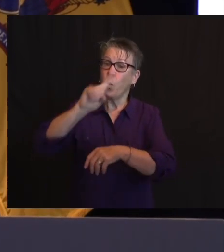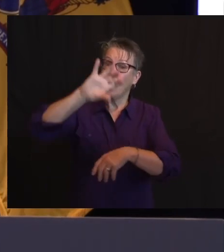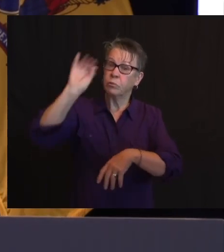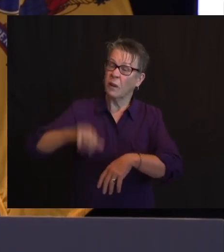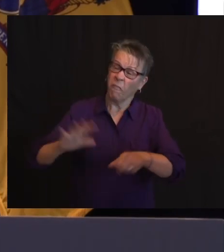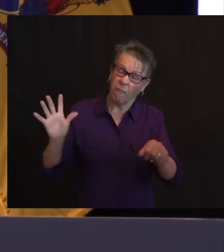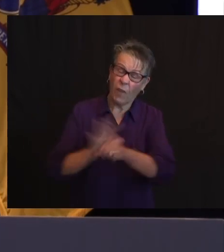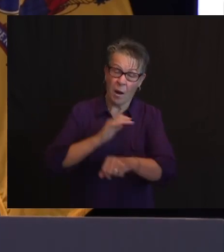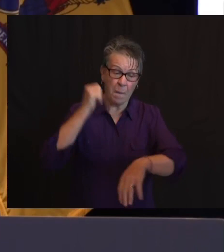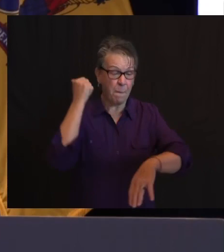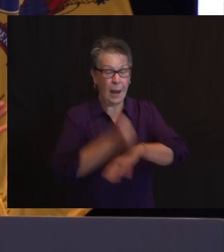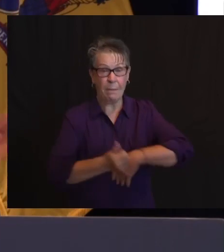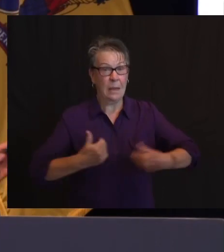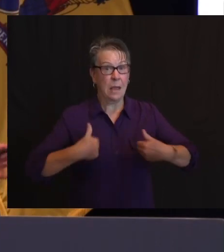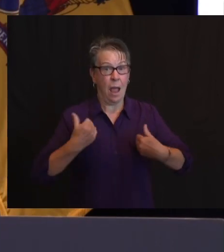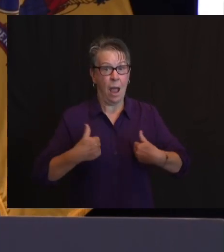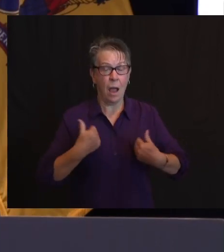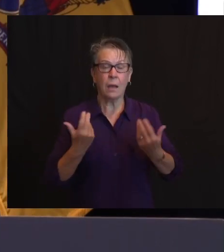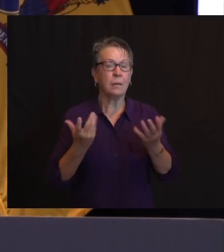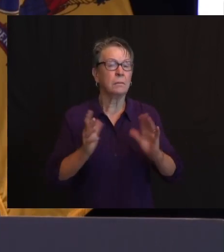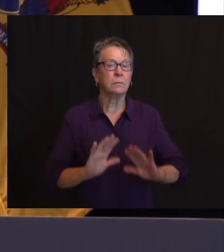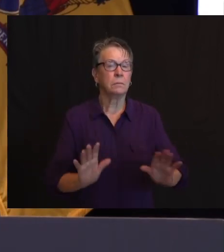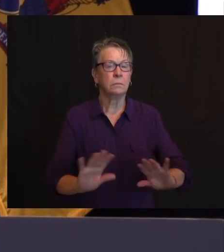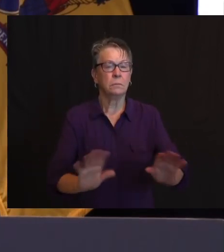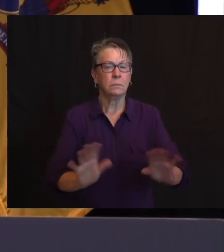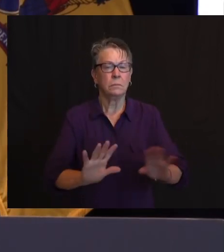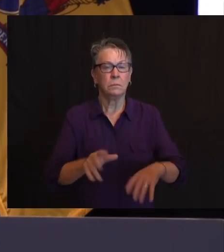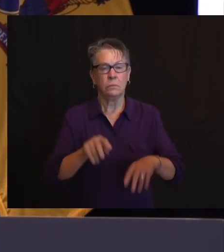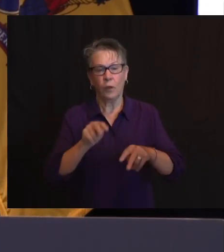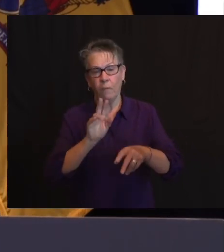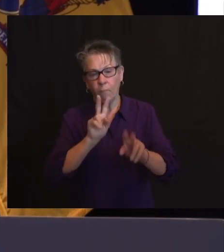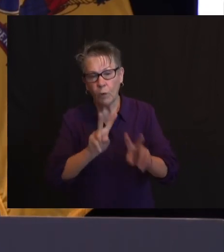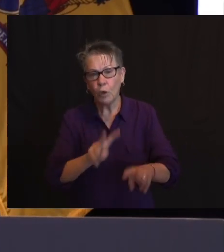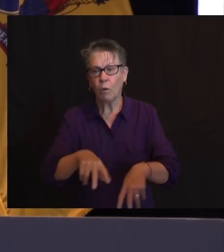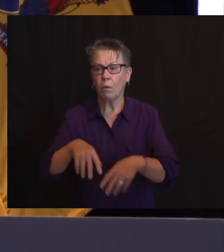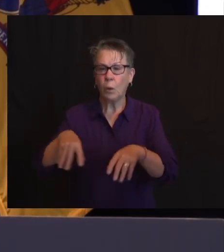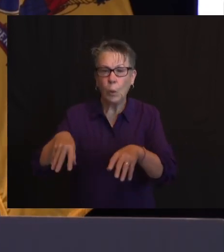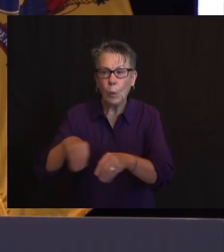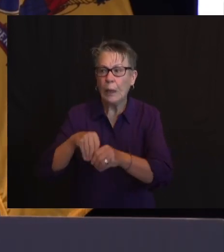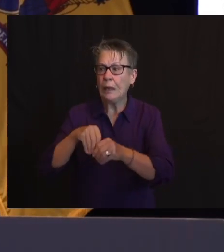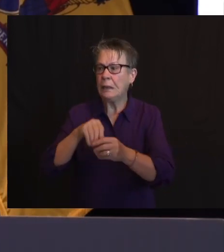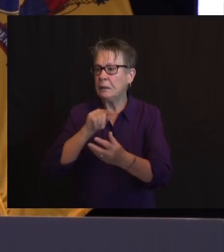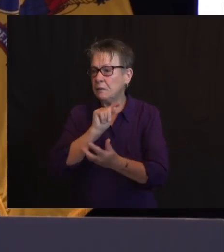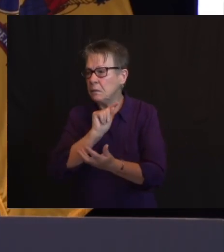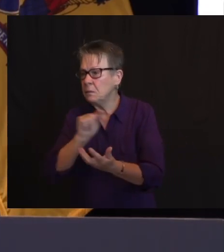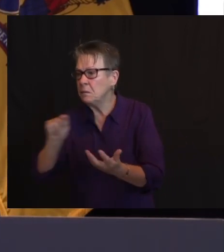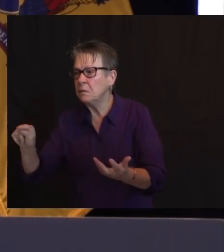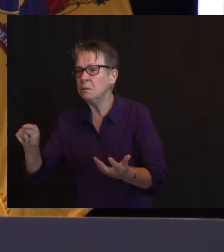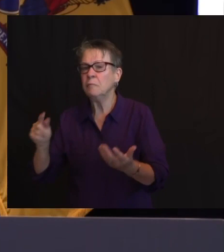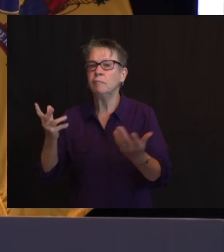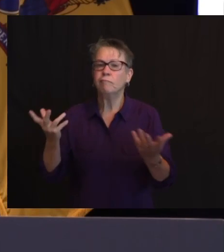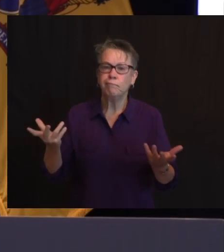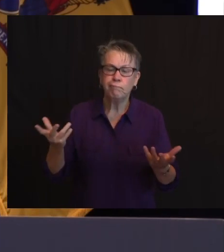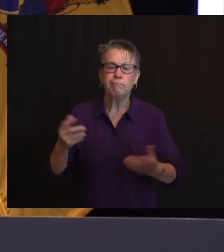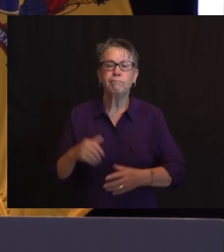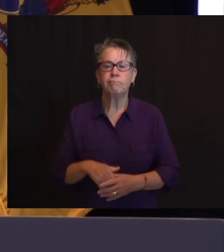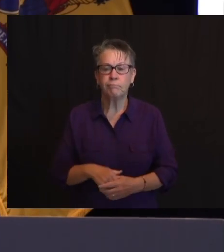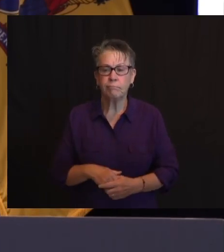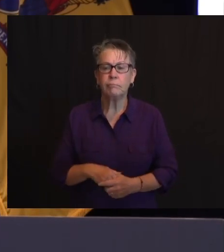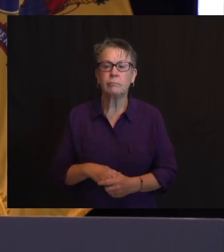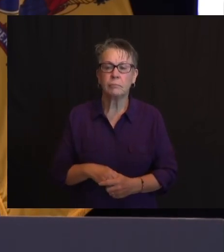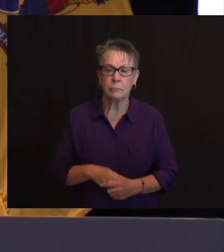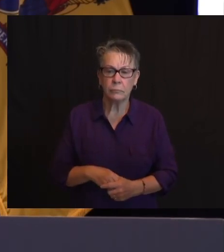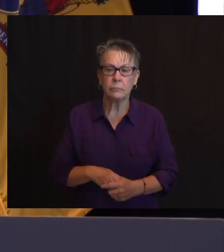state, continue to enforce. And by the way, the compliance is overwhelmingly in a good place as it relates